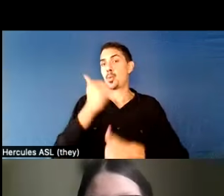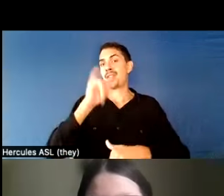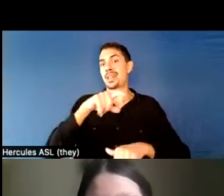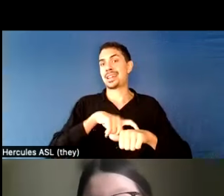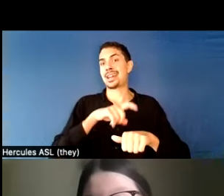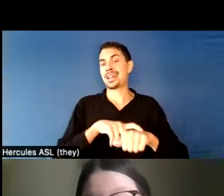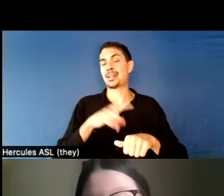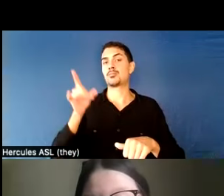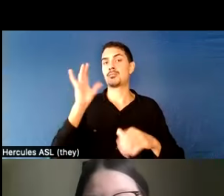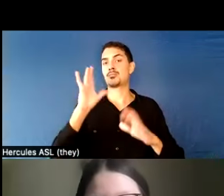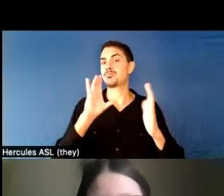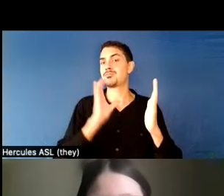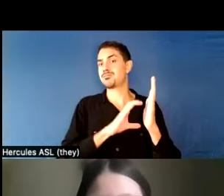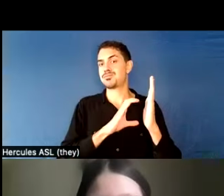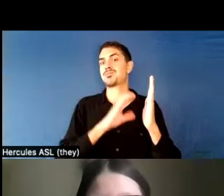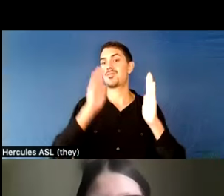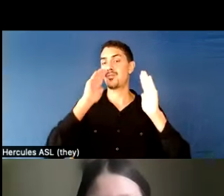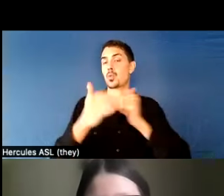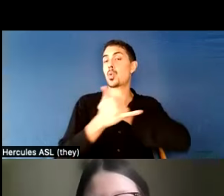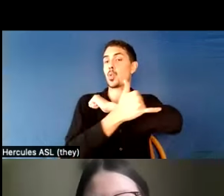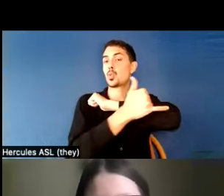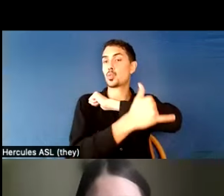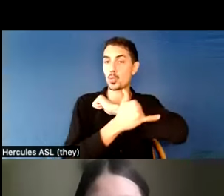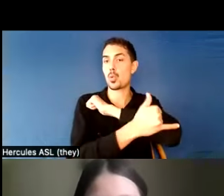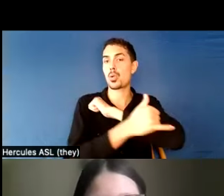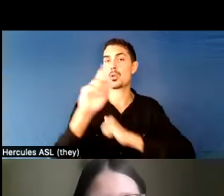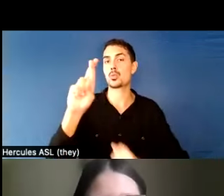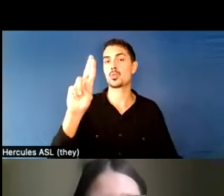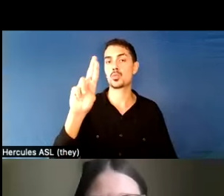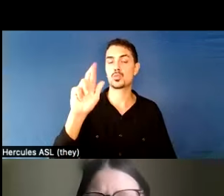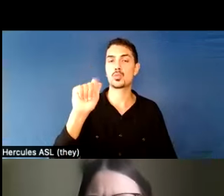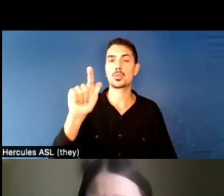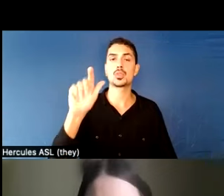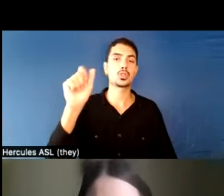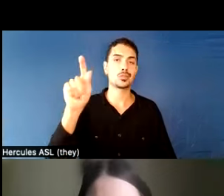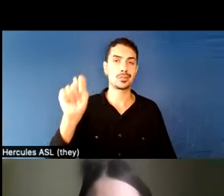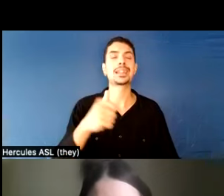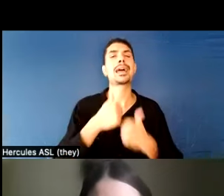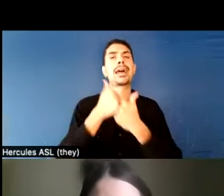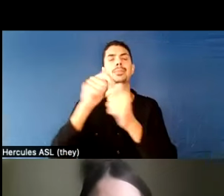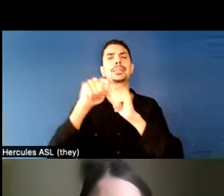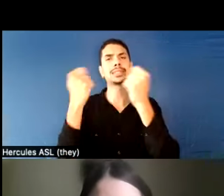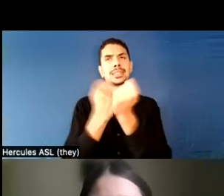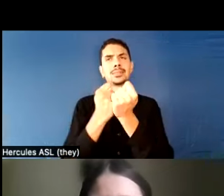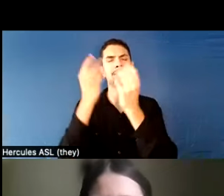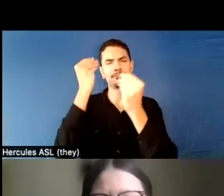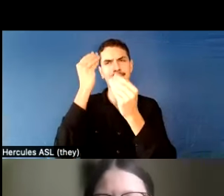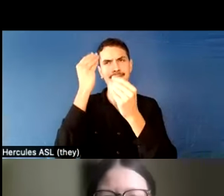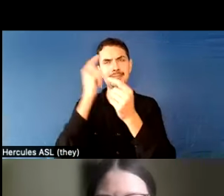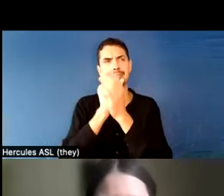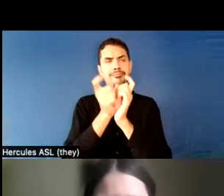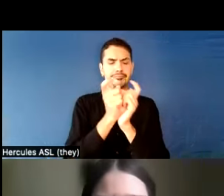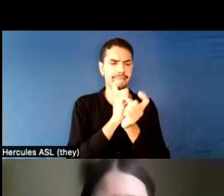focusing on rural SARTs and helping teams develop, sustain, rethink the way that we are doing this sort of